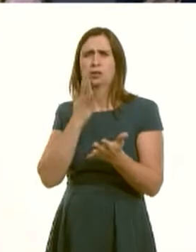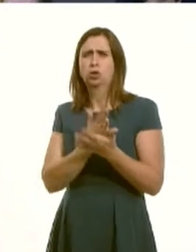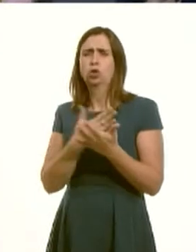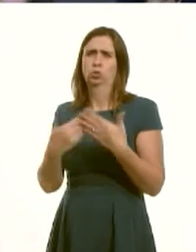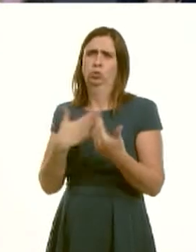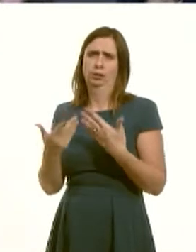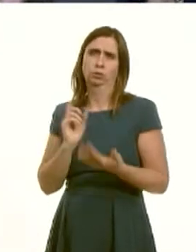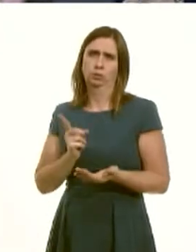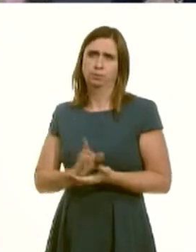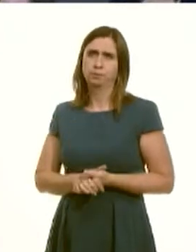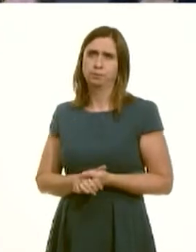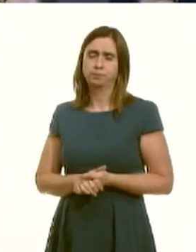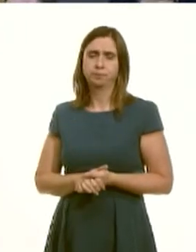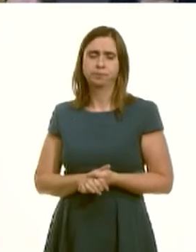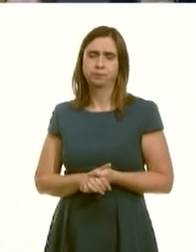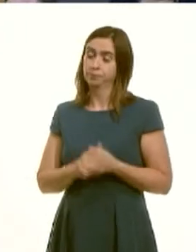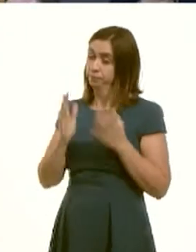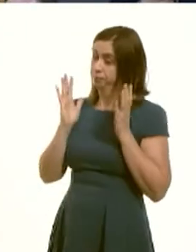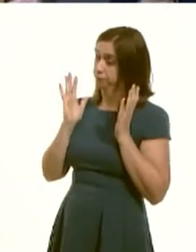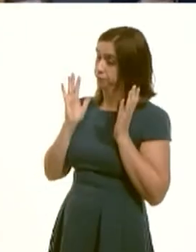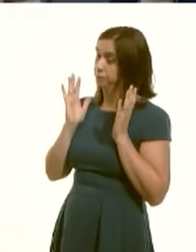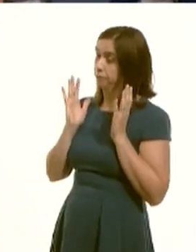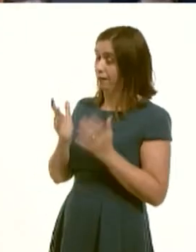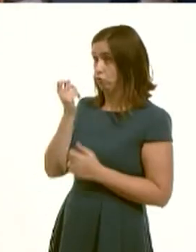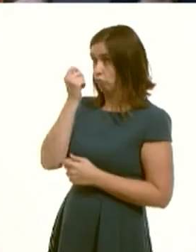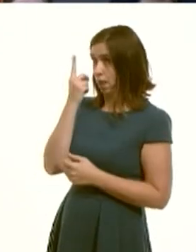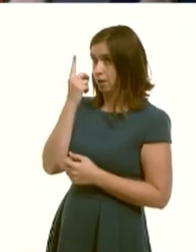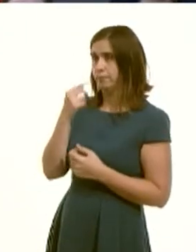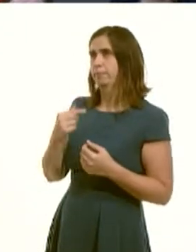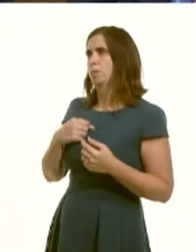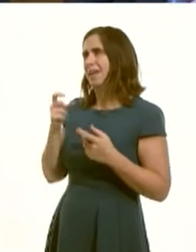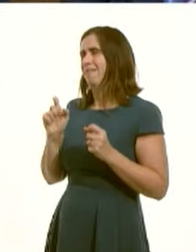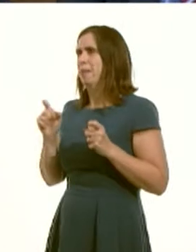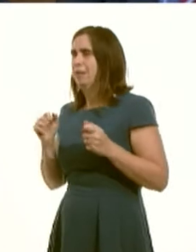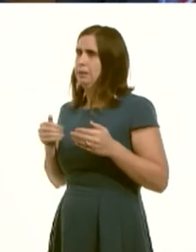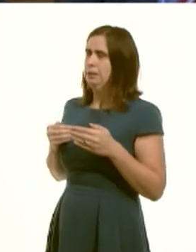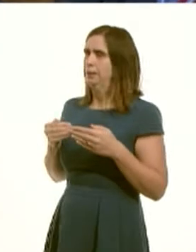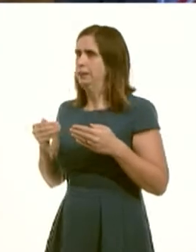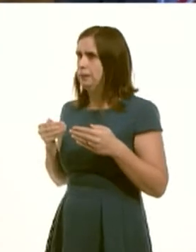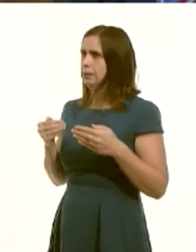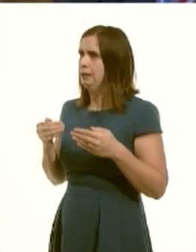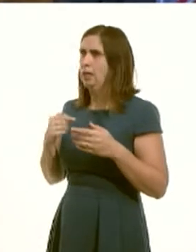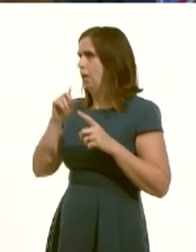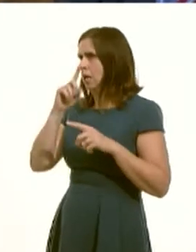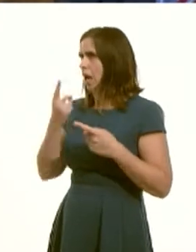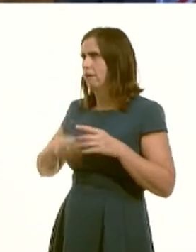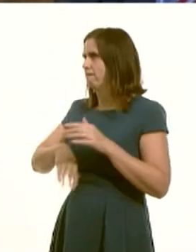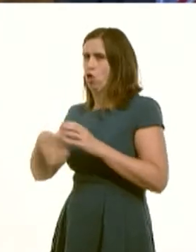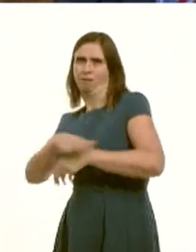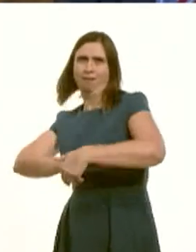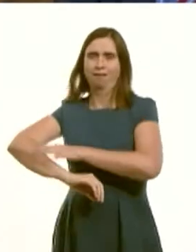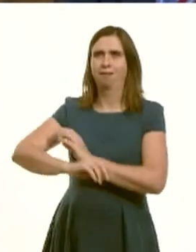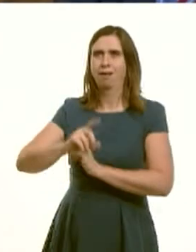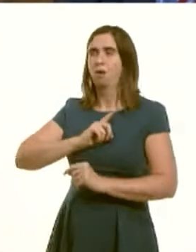addressed? We have to bear in mind, of course, first of all, that there are limits on what we can do, given the fact that there are limits on the